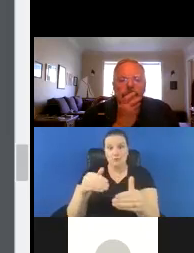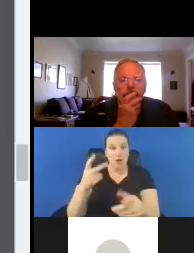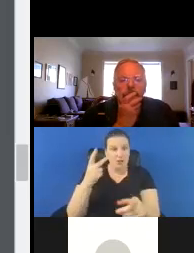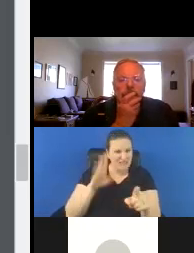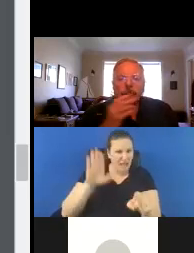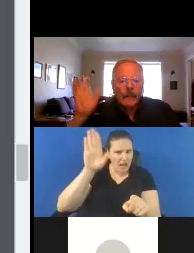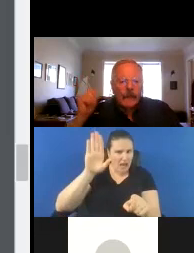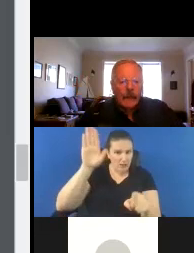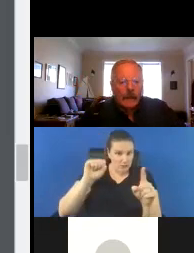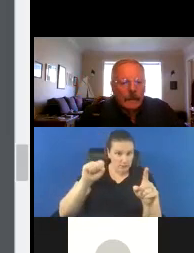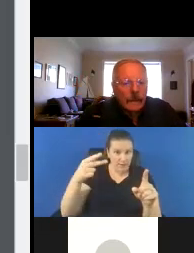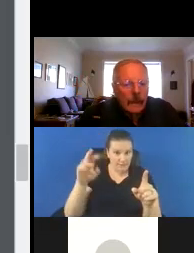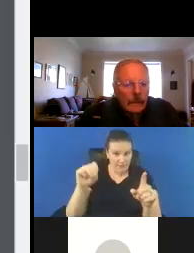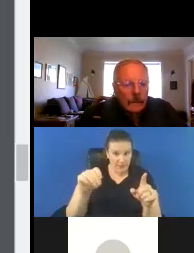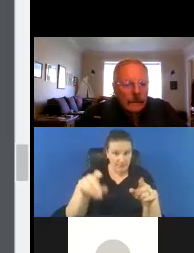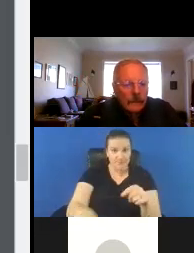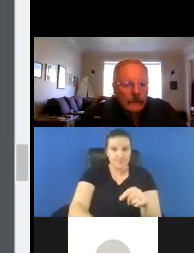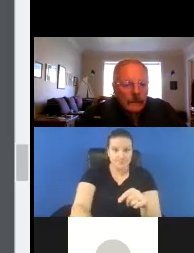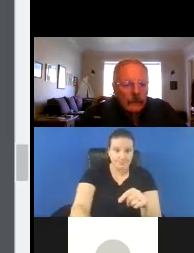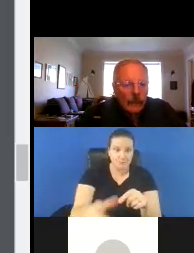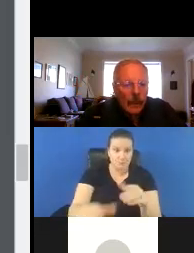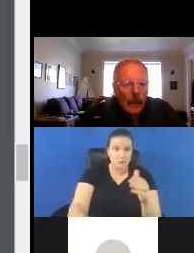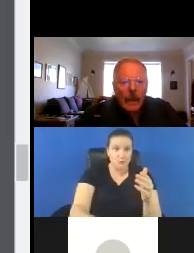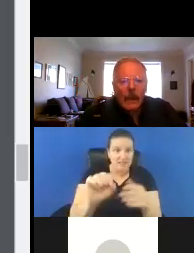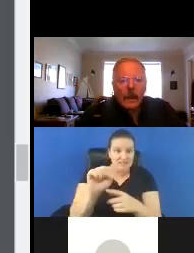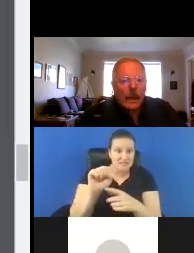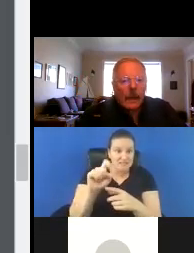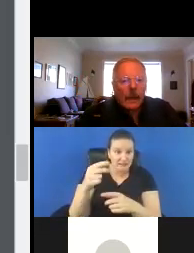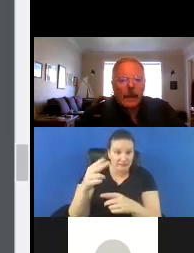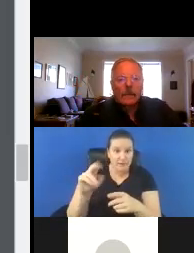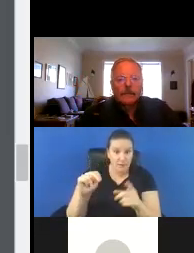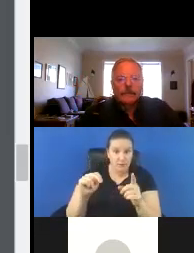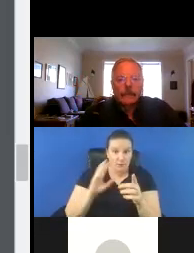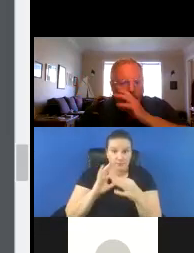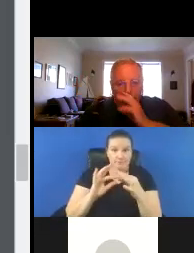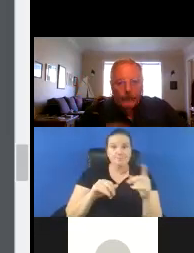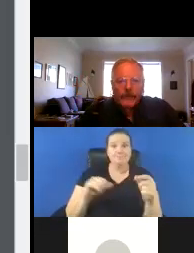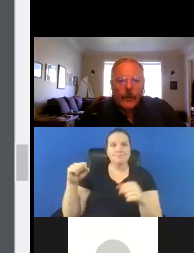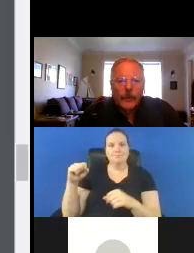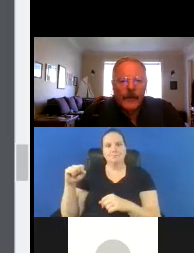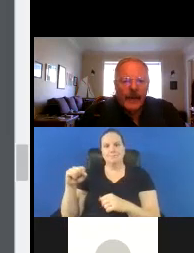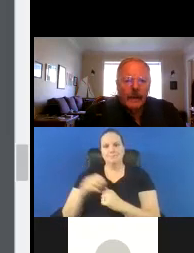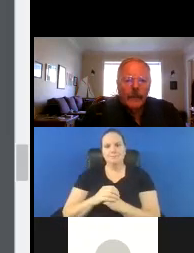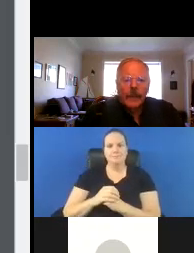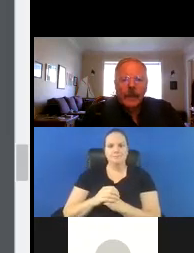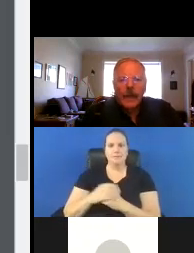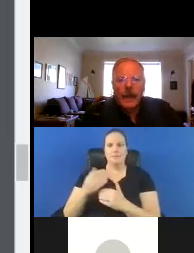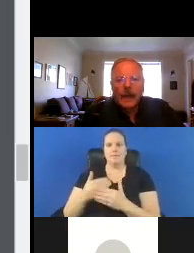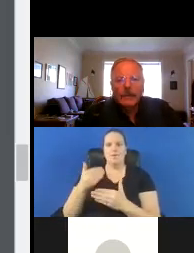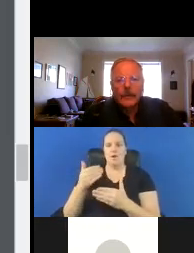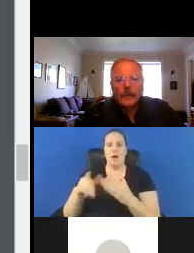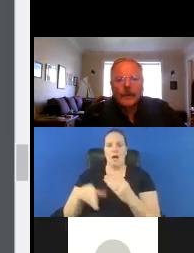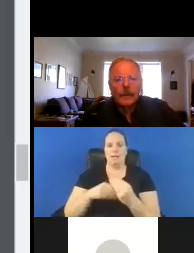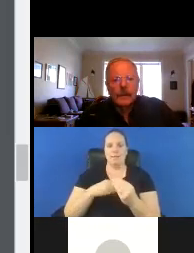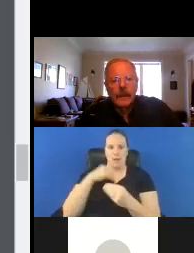hand. Stephen, you want to go ahead and weigh in on this? Yeah, before providing an opinion, I